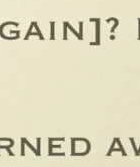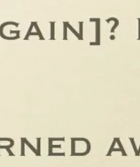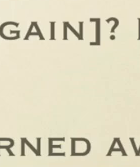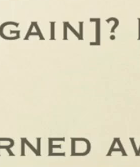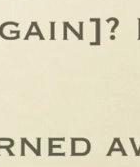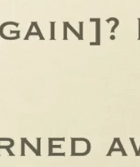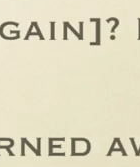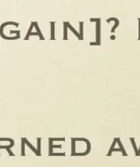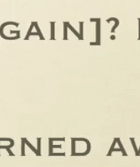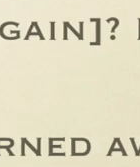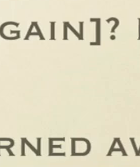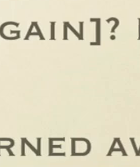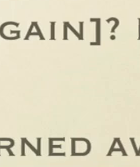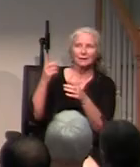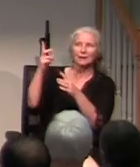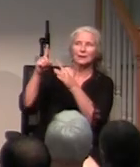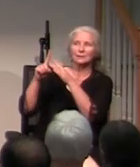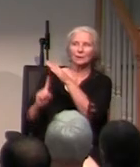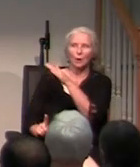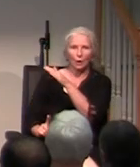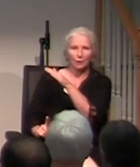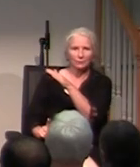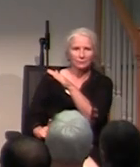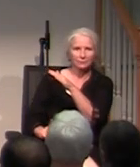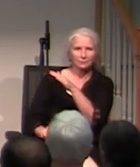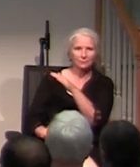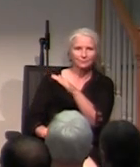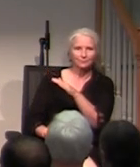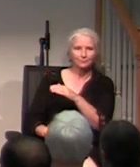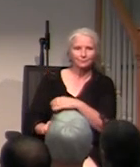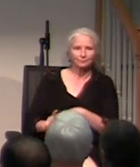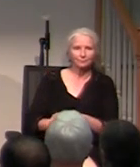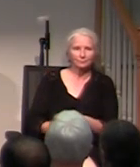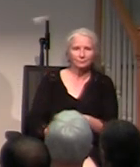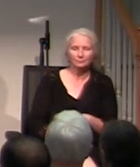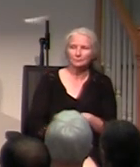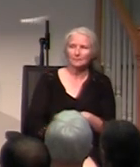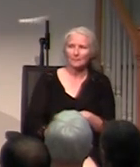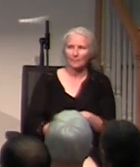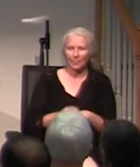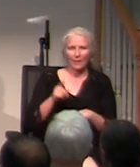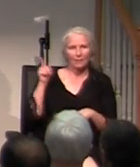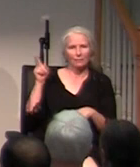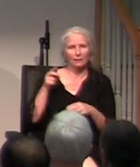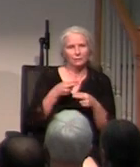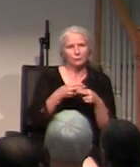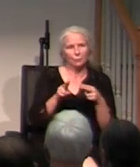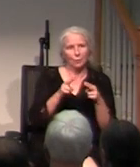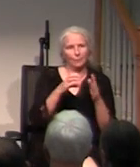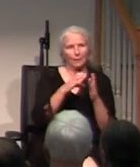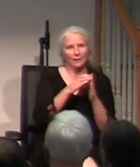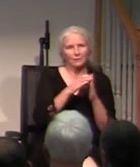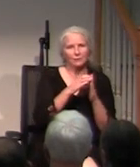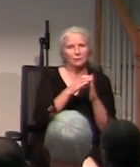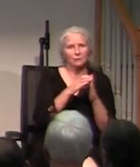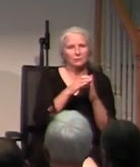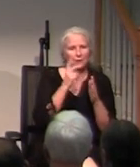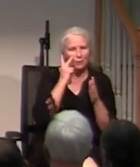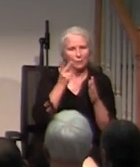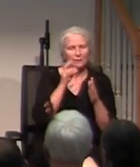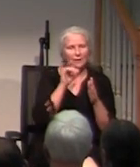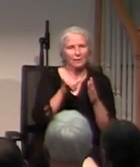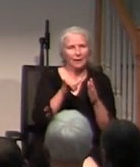answer." So we see here in a short passage this experience of